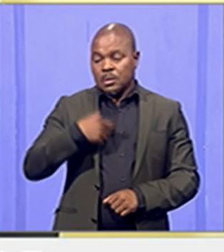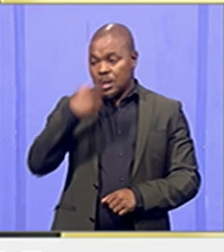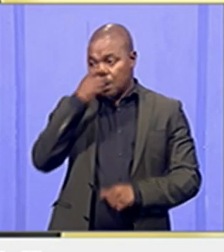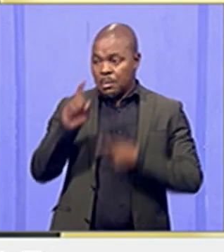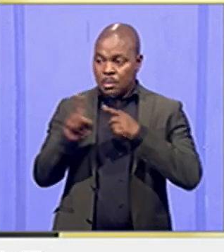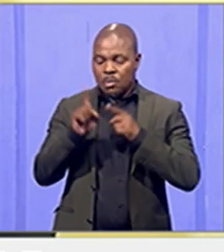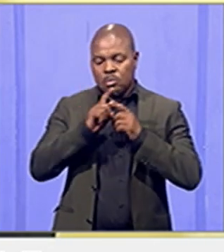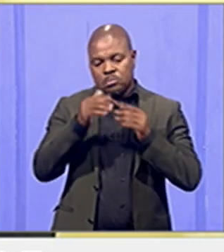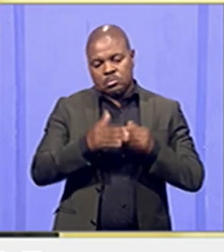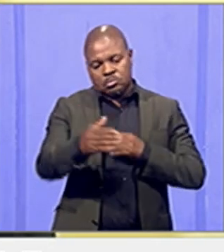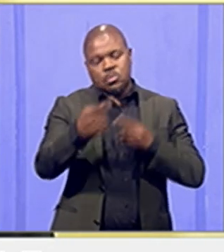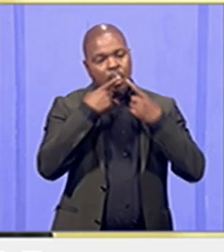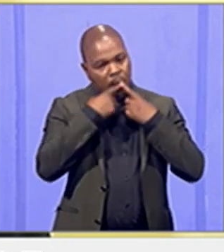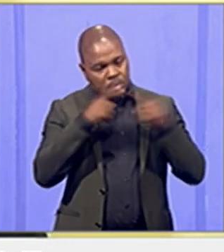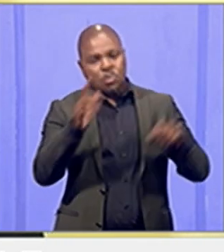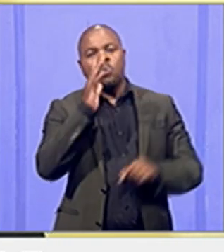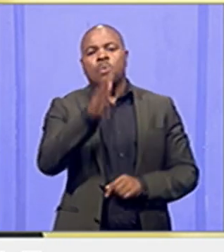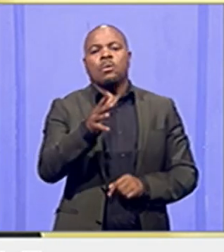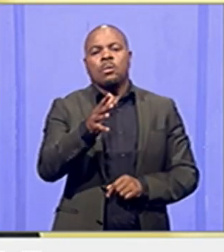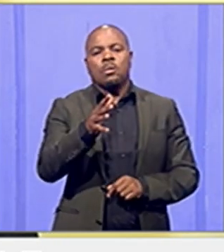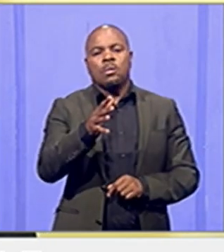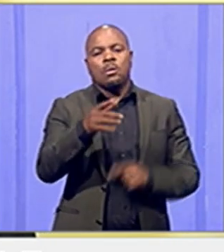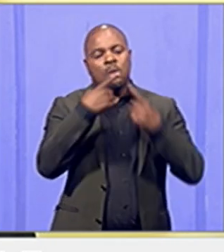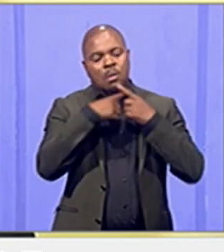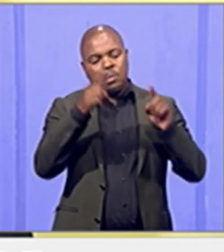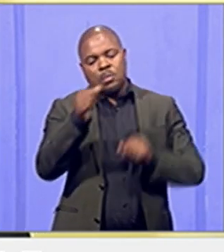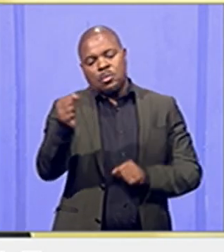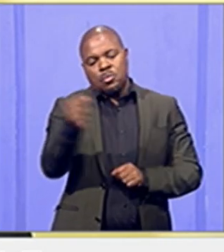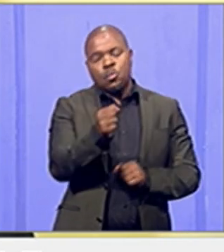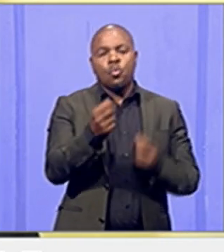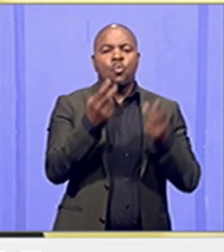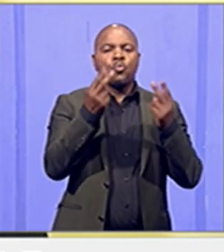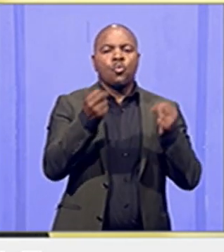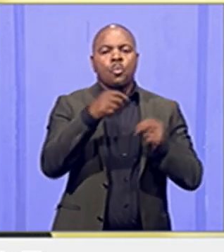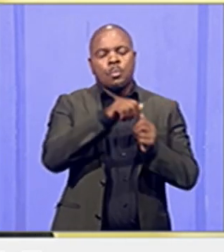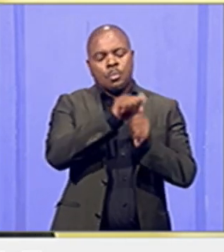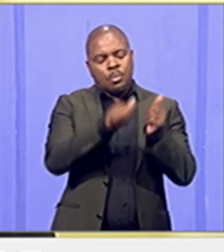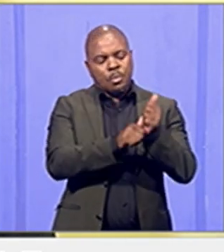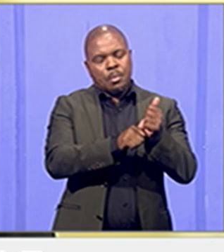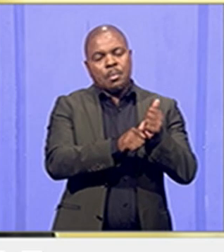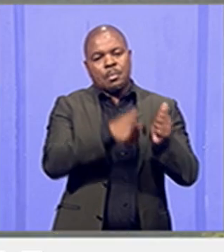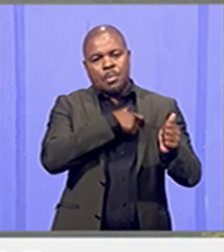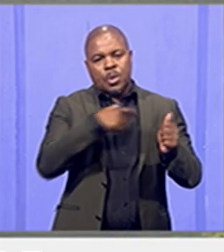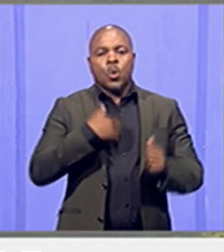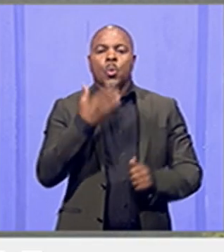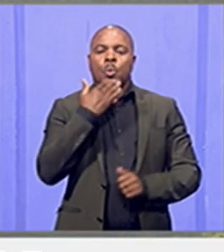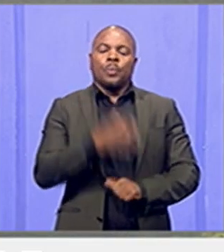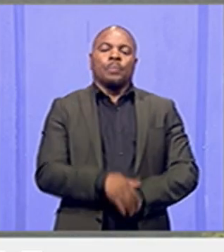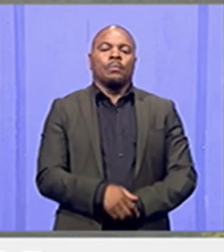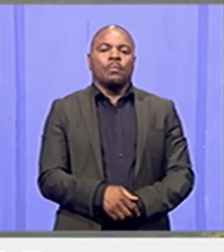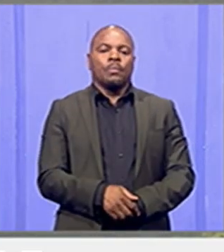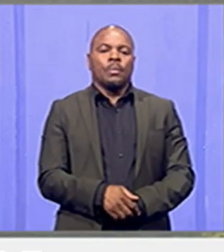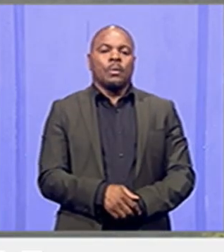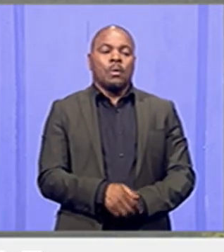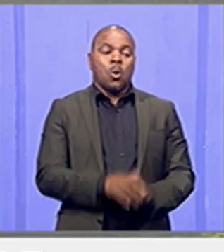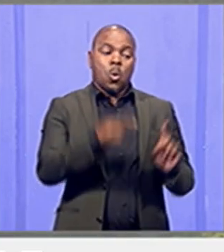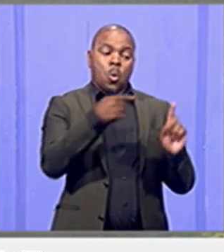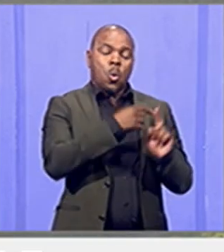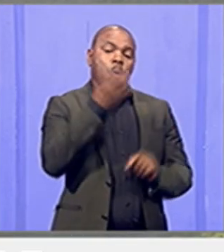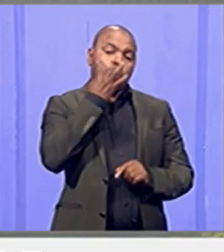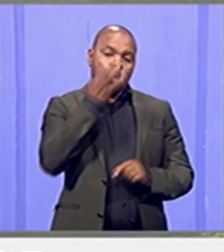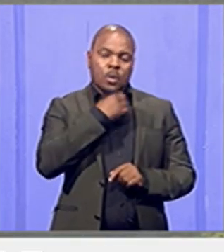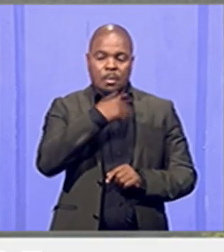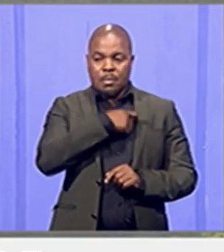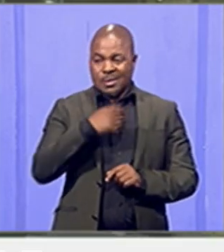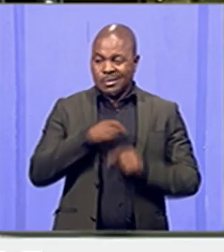make an announcement in due course about the appointment of a new deputy president. Magwenya a re mopresidente o mekamekana